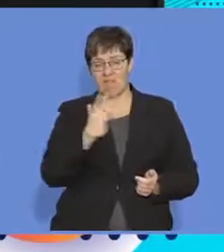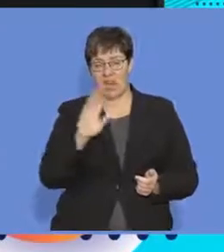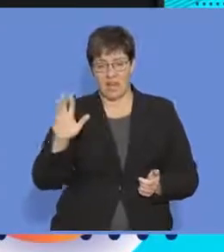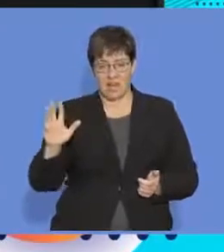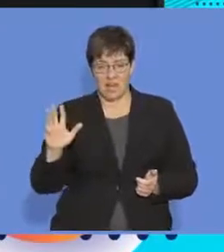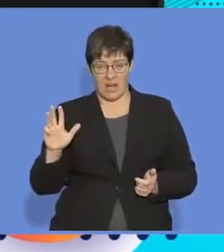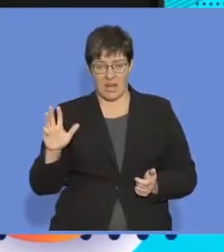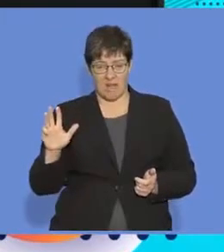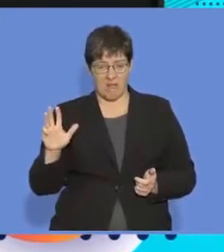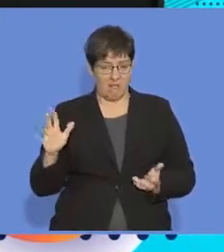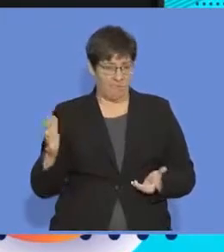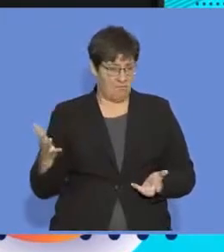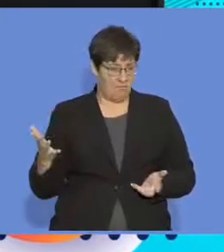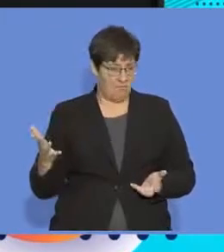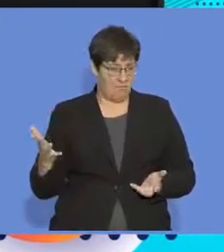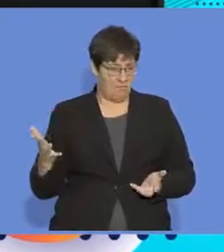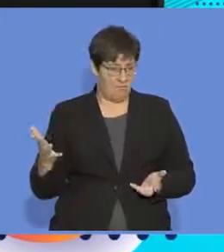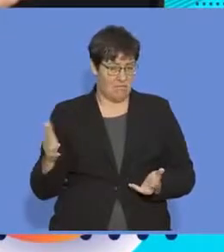48, 49,